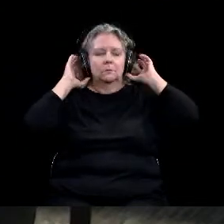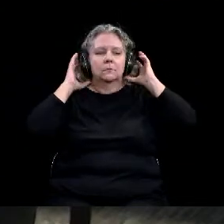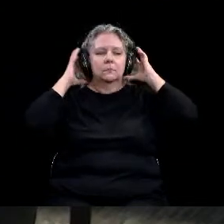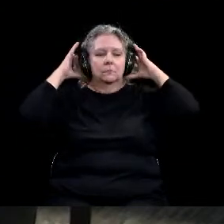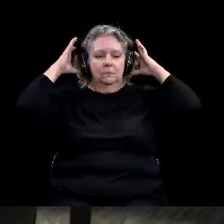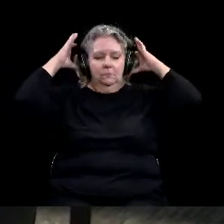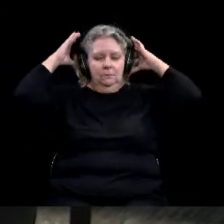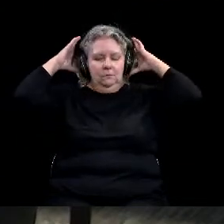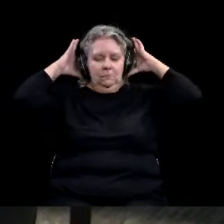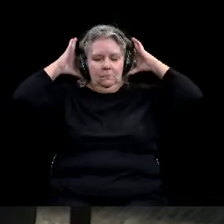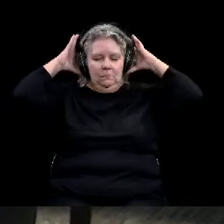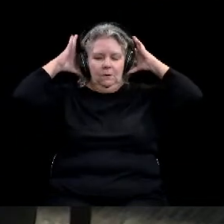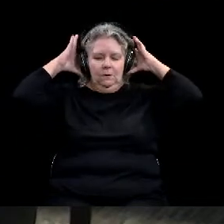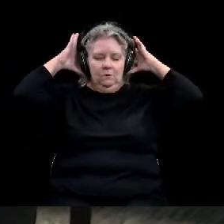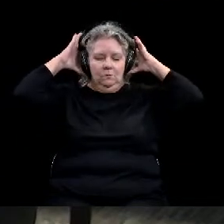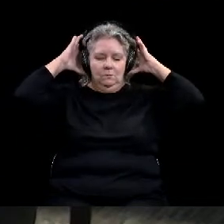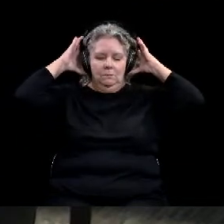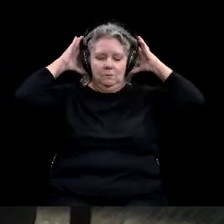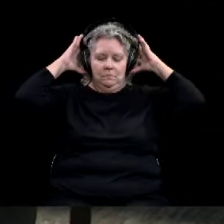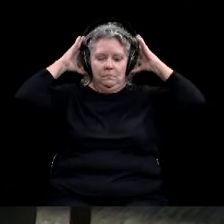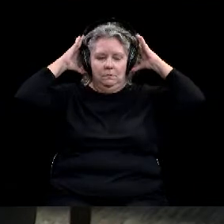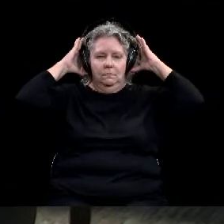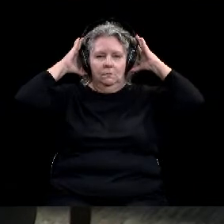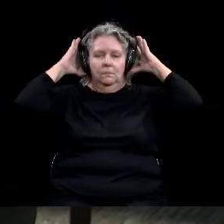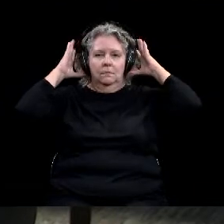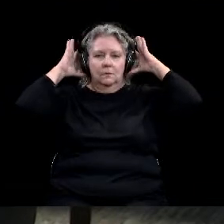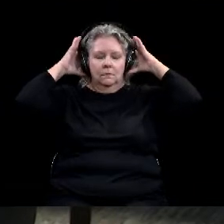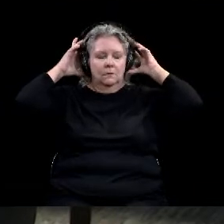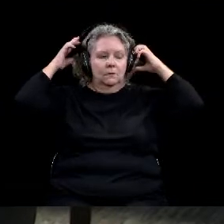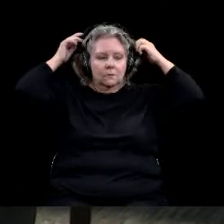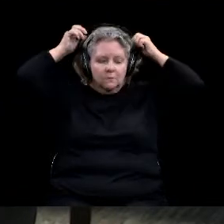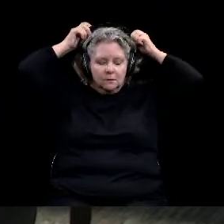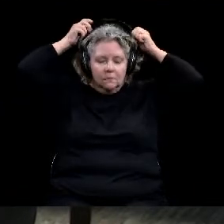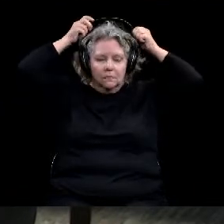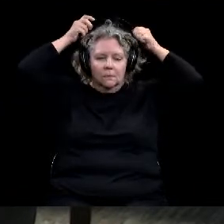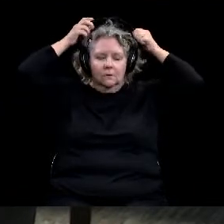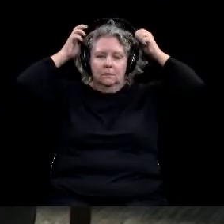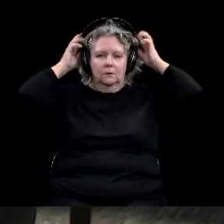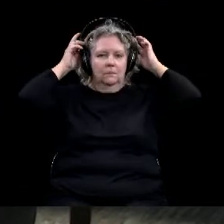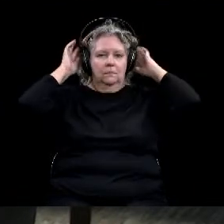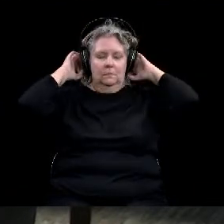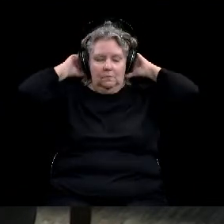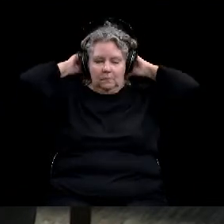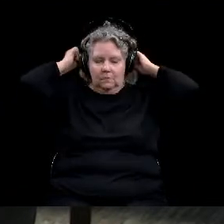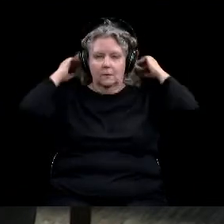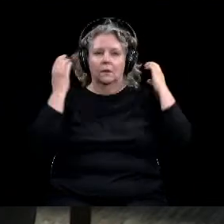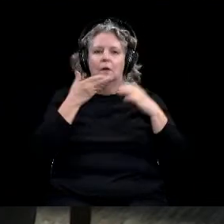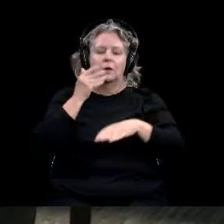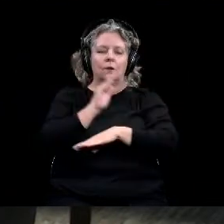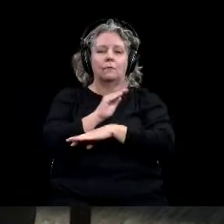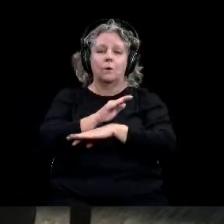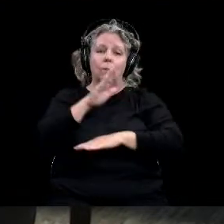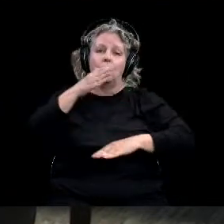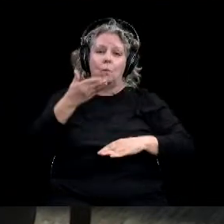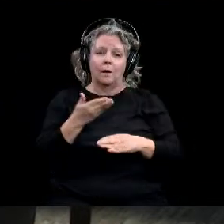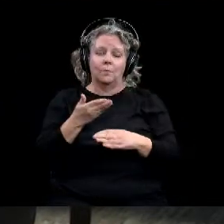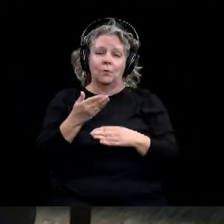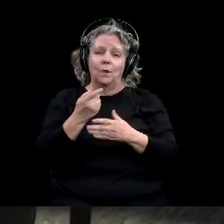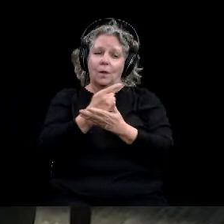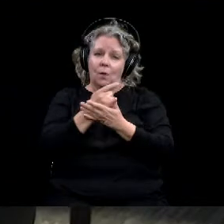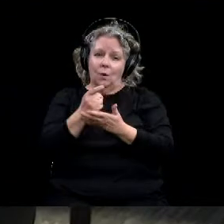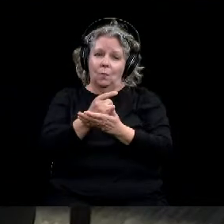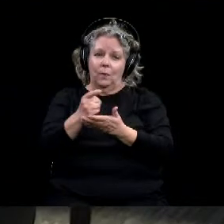Good afternoon and welcome to our weekly press conference where we're providing information to our community on the COVID-19 pandemic. I'm Larry Holsey, Director of